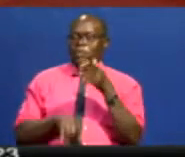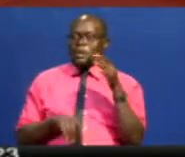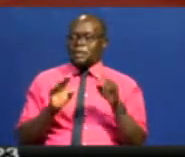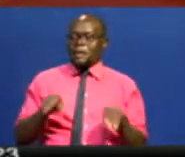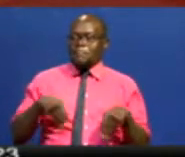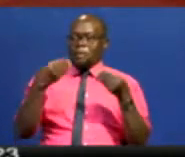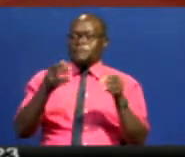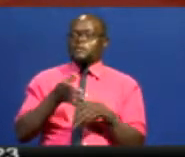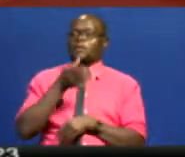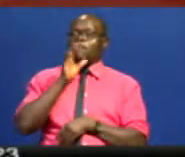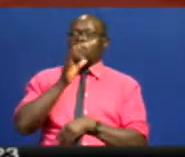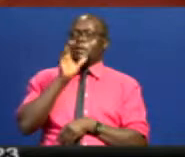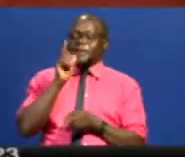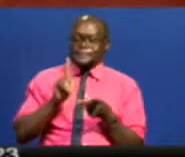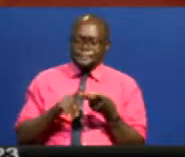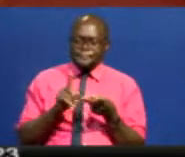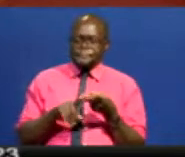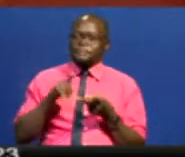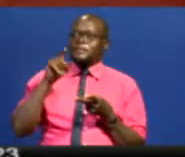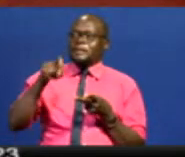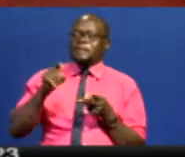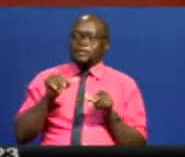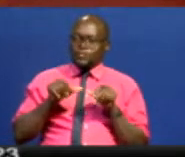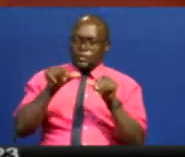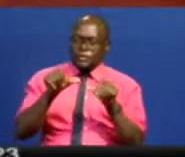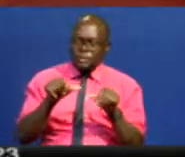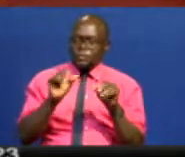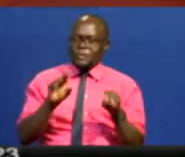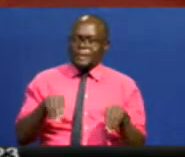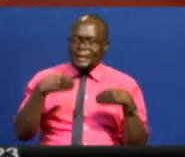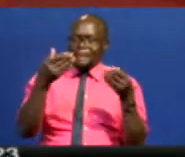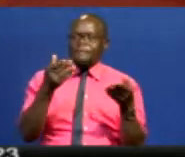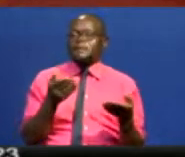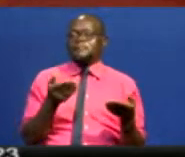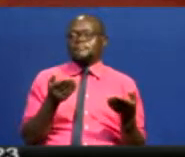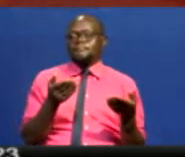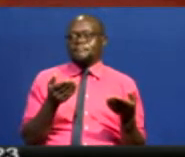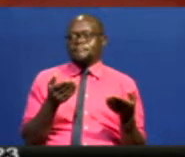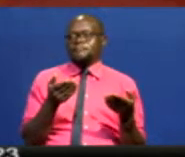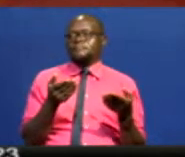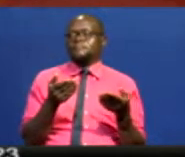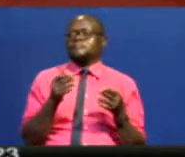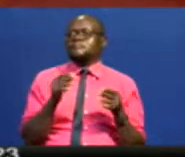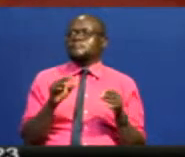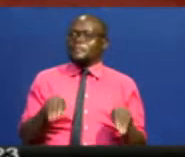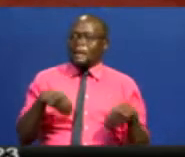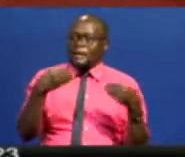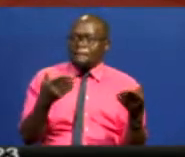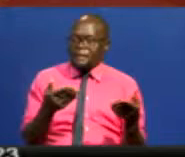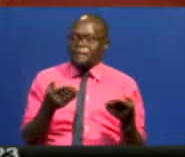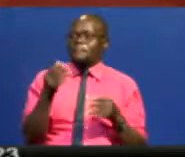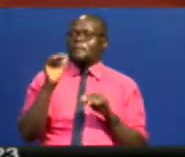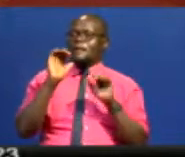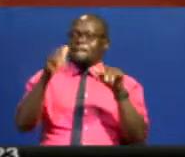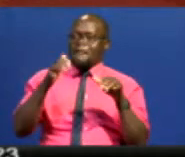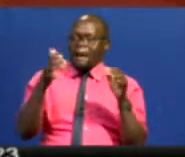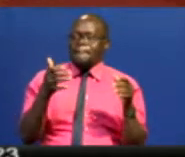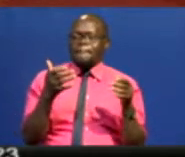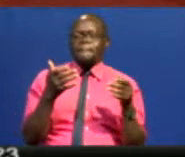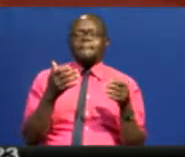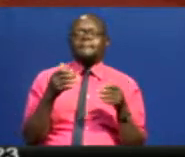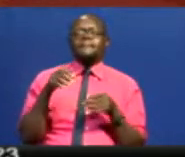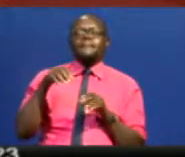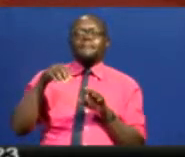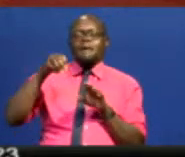of water. We need to continue giving provision for farm input like